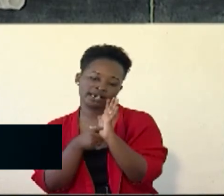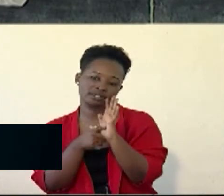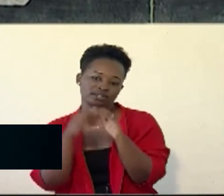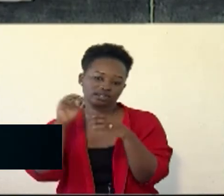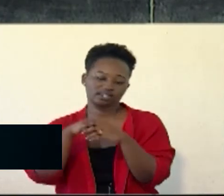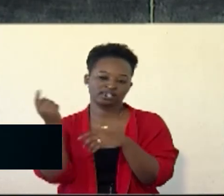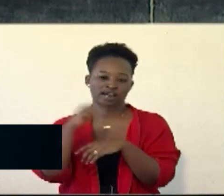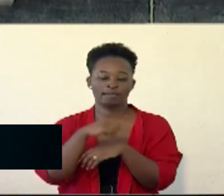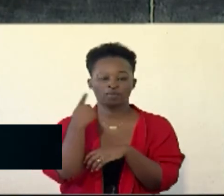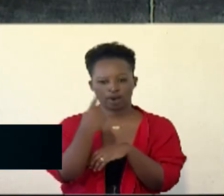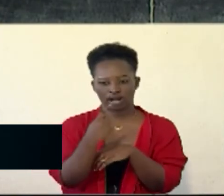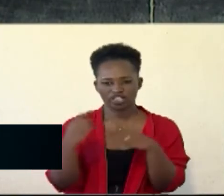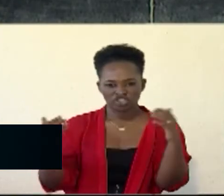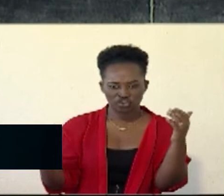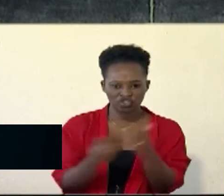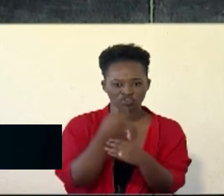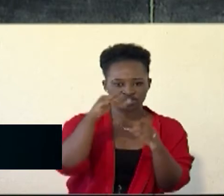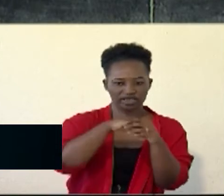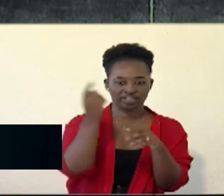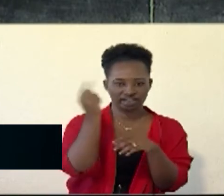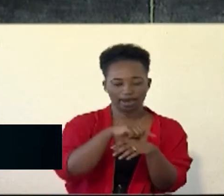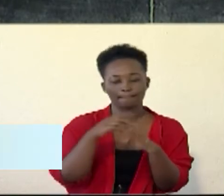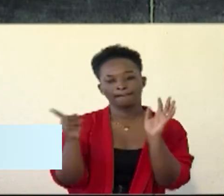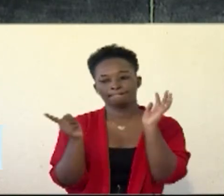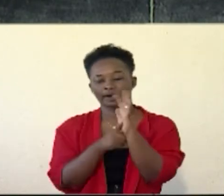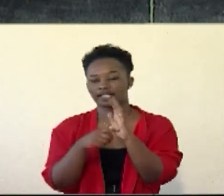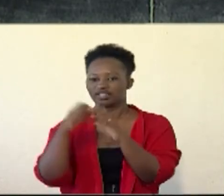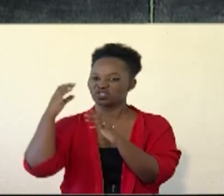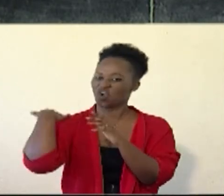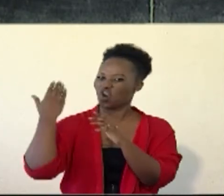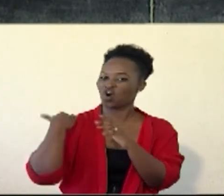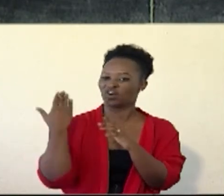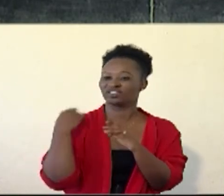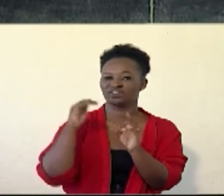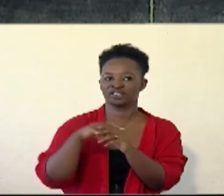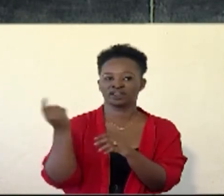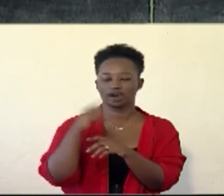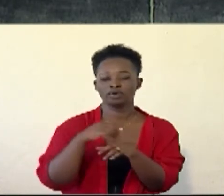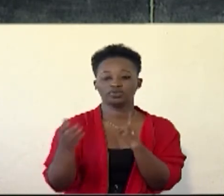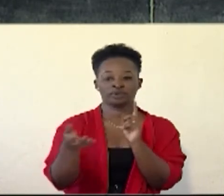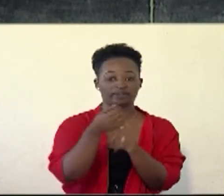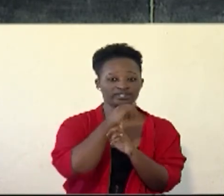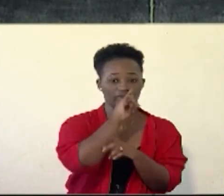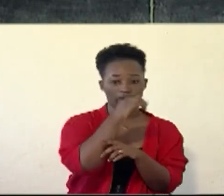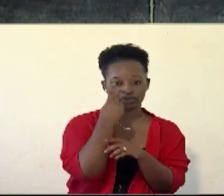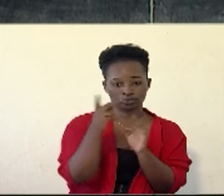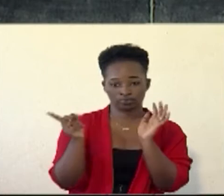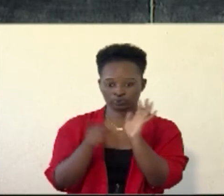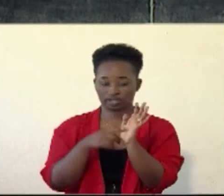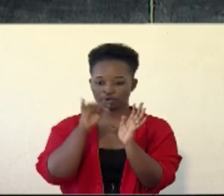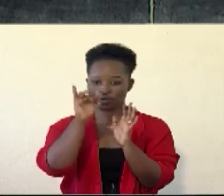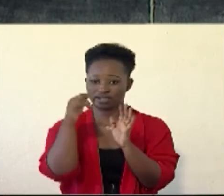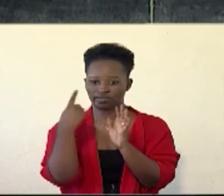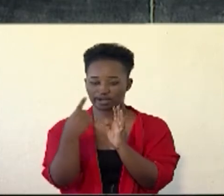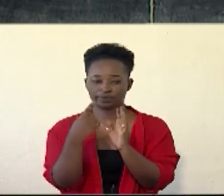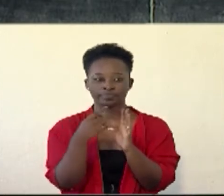income minus the old income. Now, if we get the income 2 is 7,000 million,